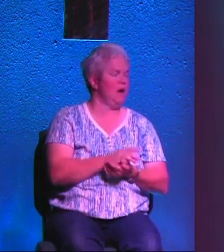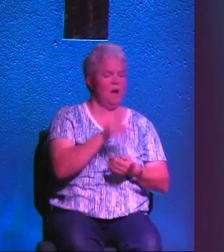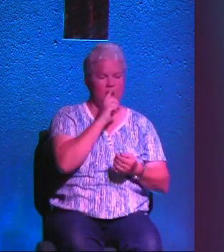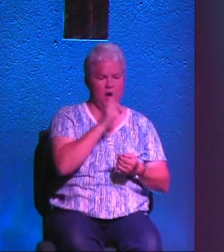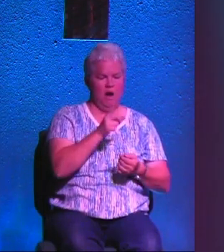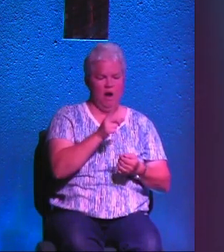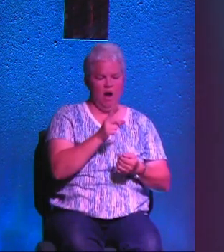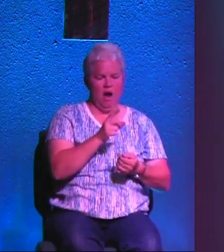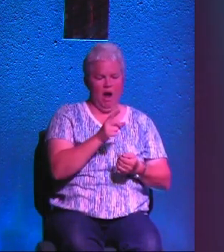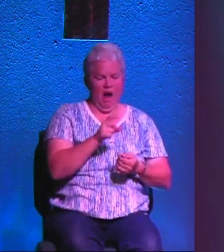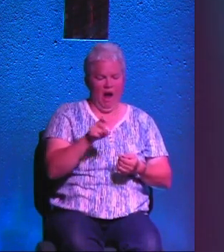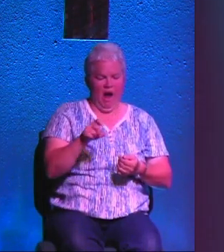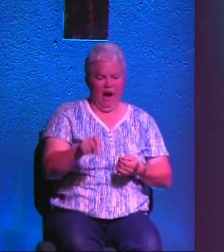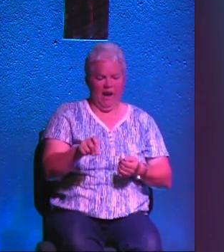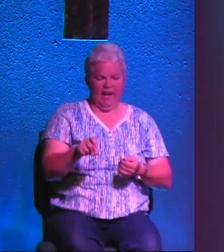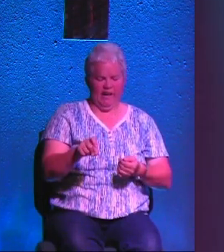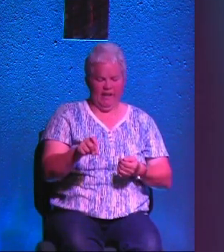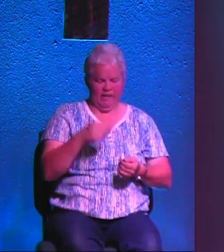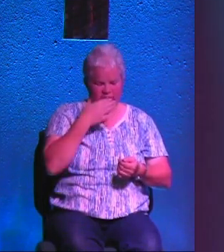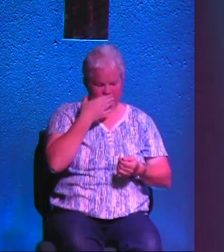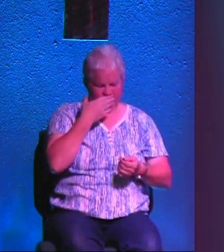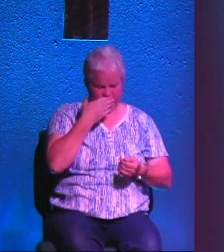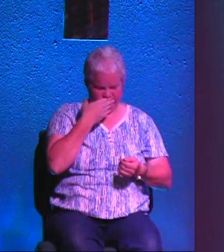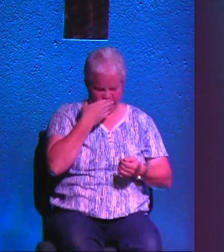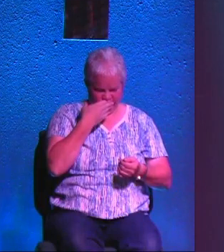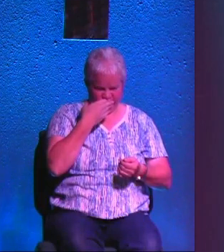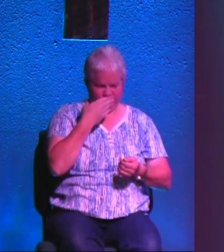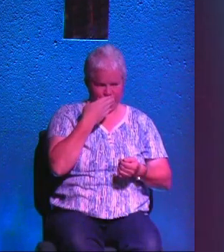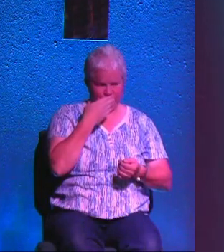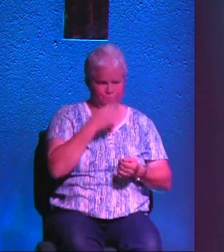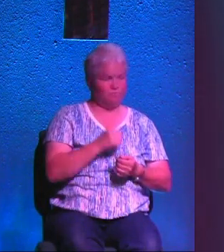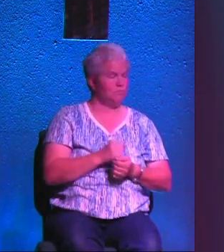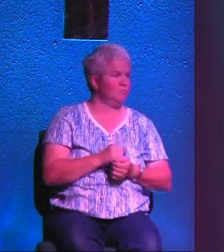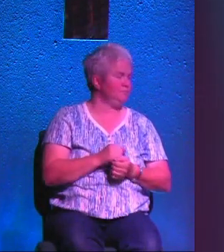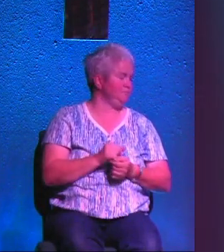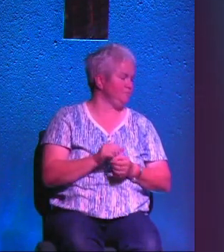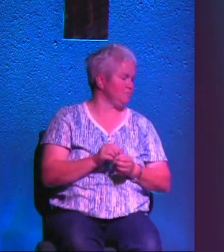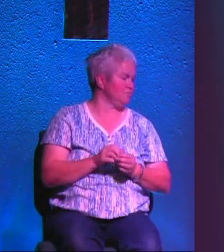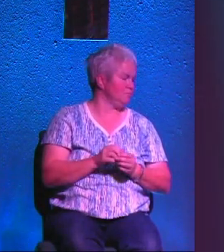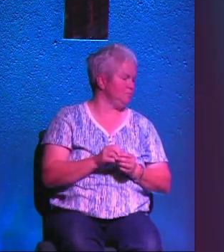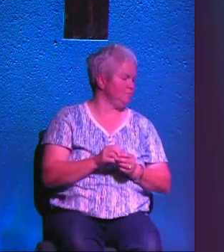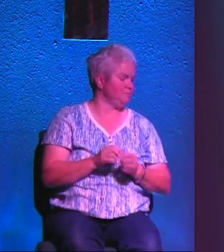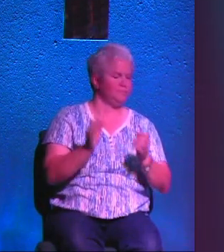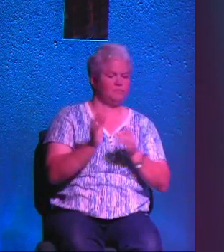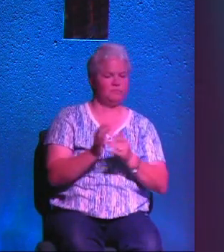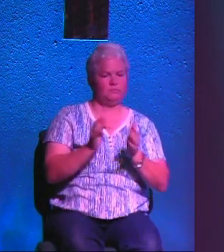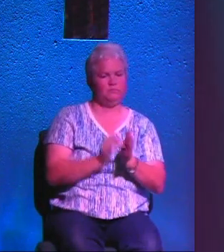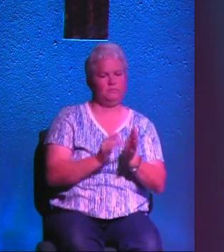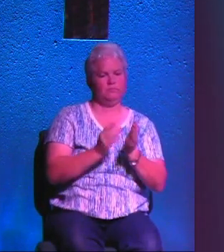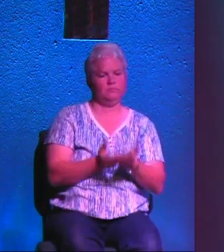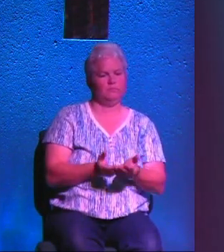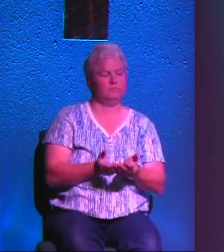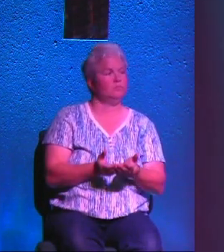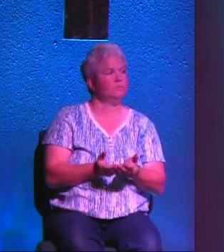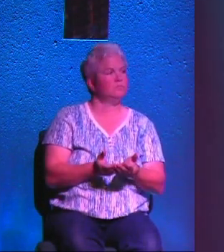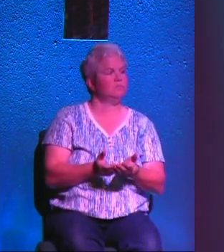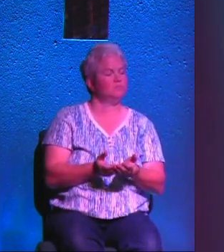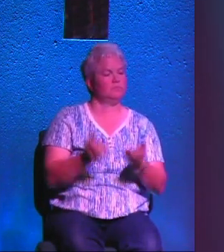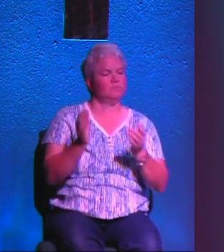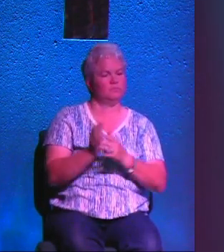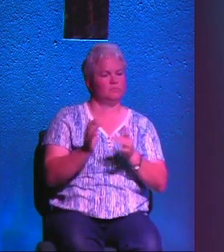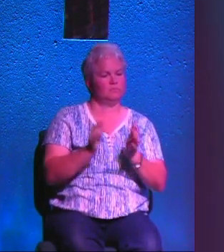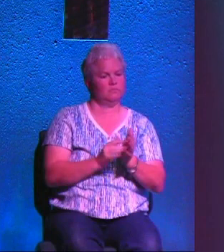say this. Well, I think God would want me to do this. Despite what the Bible might say, despite